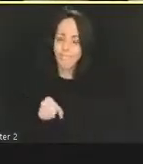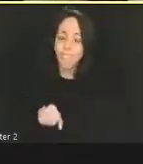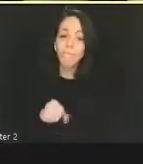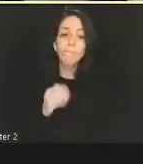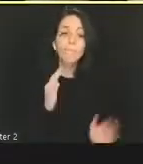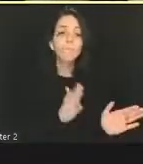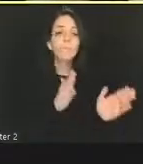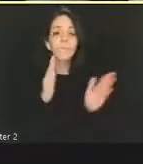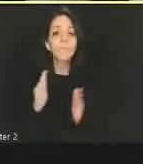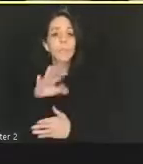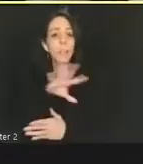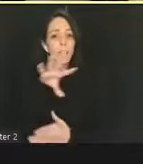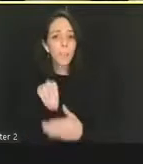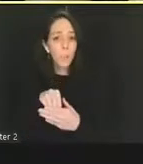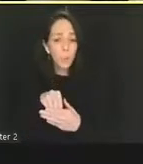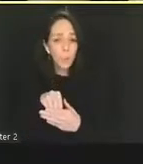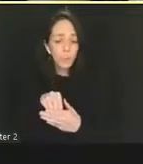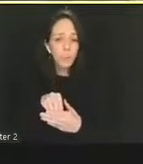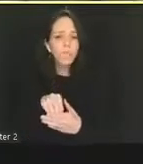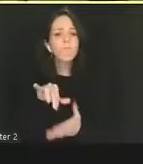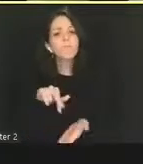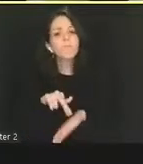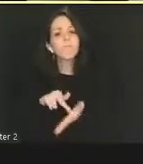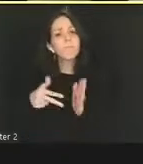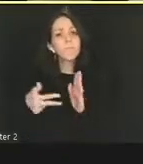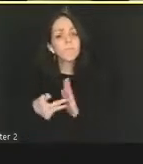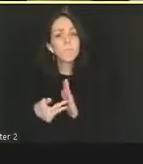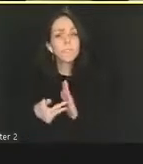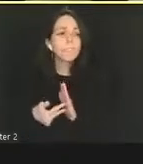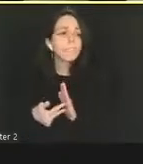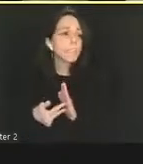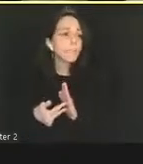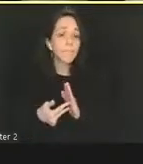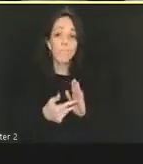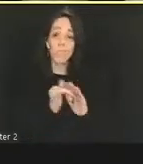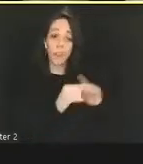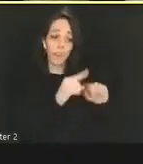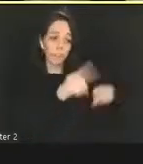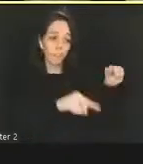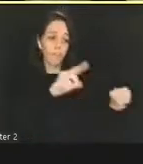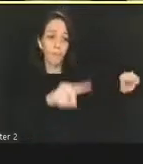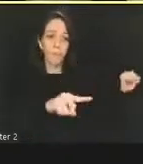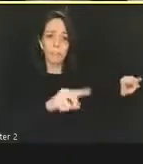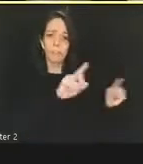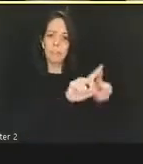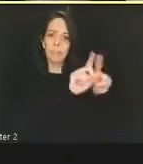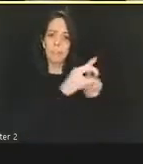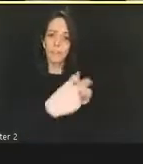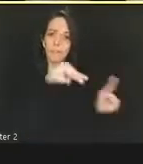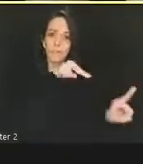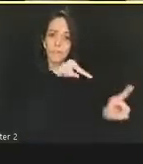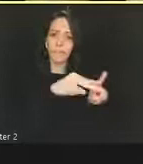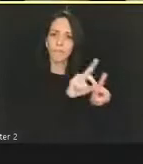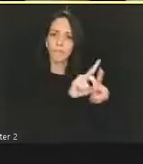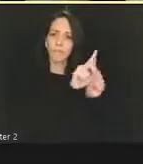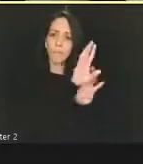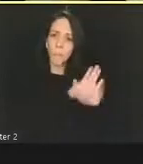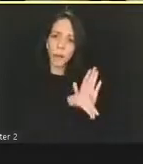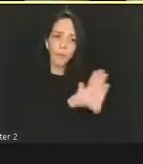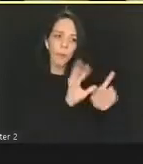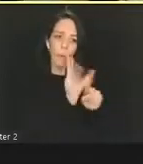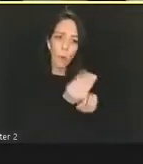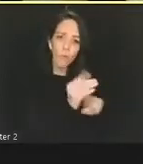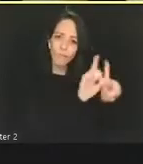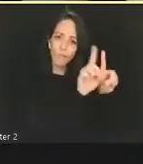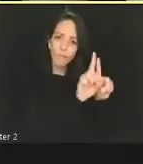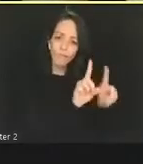Inclusion is about giving that diversity of representation access to